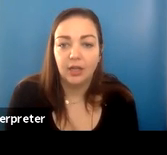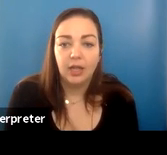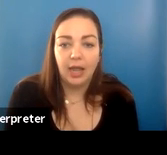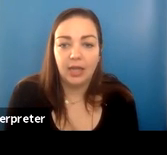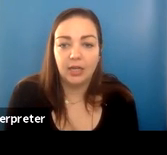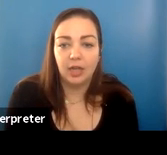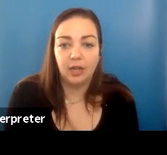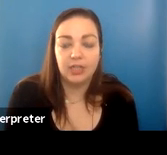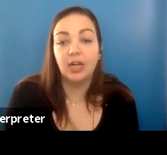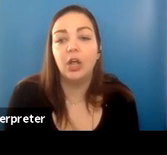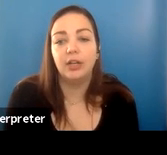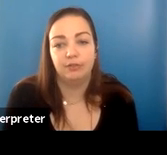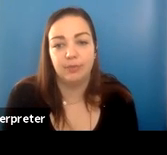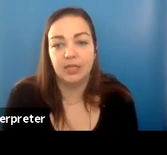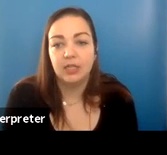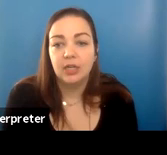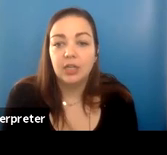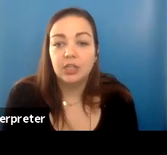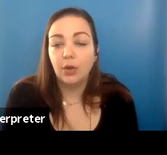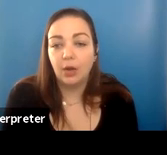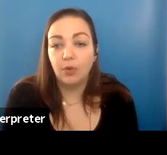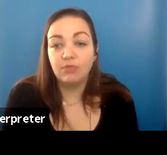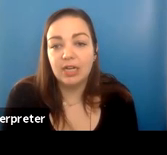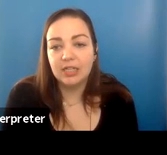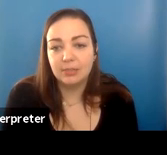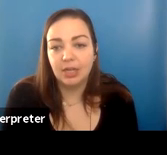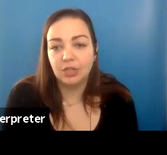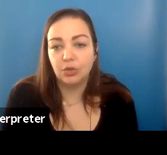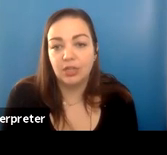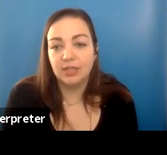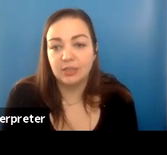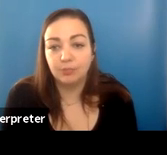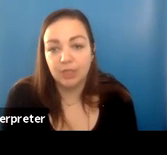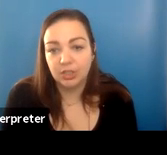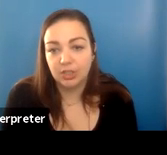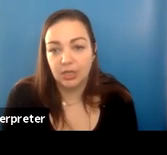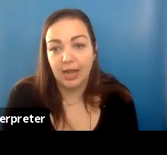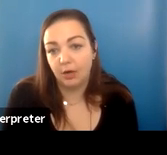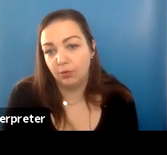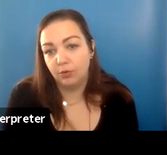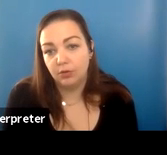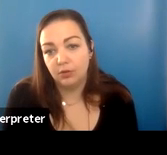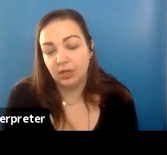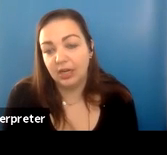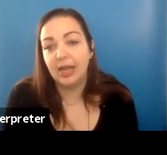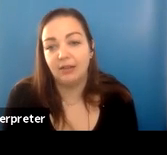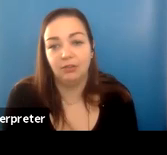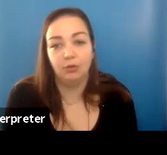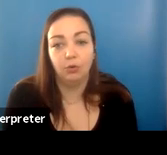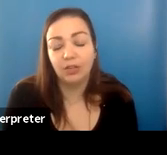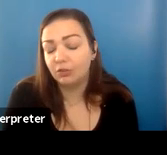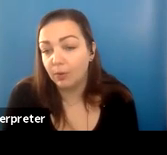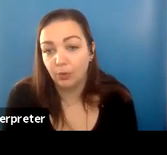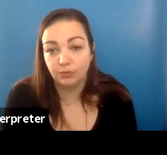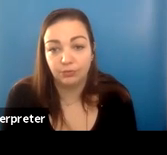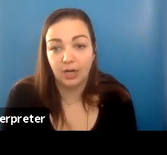back and take learning from it. So we really need to make sure that there's a bridge now that connects us